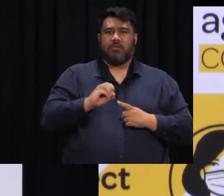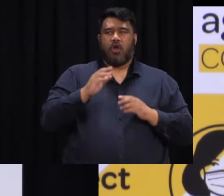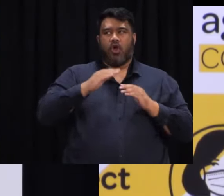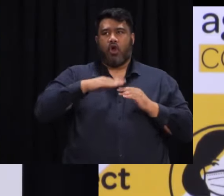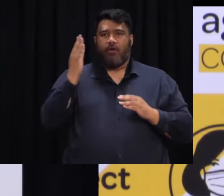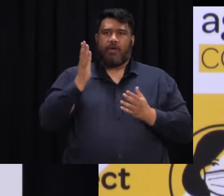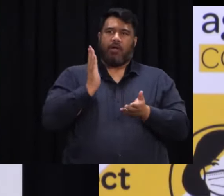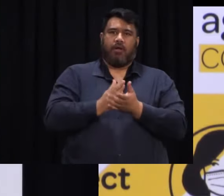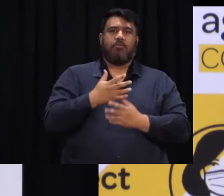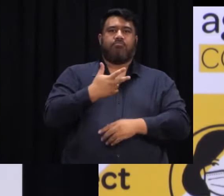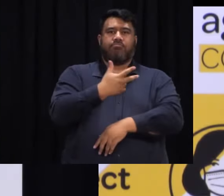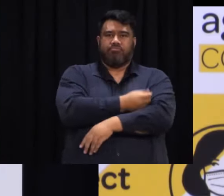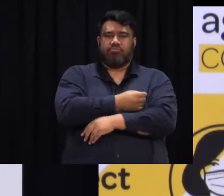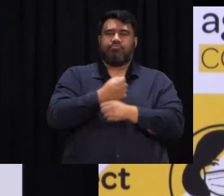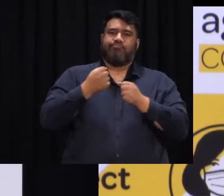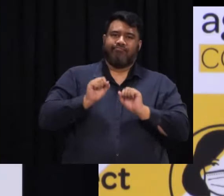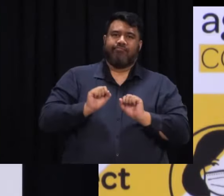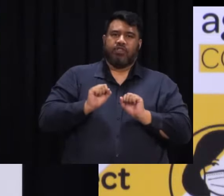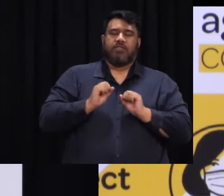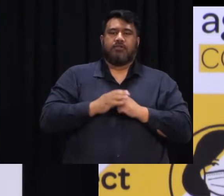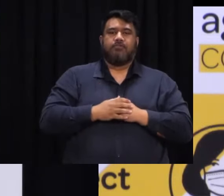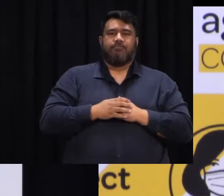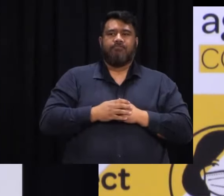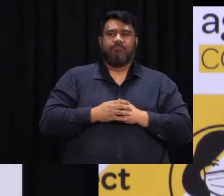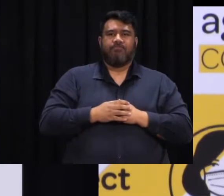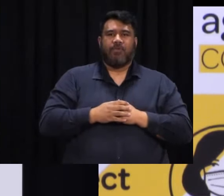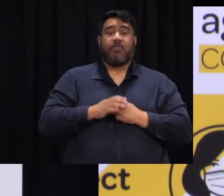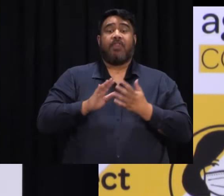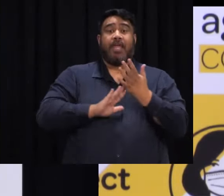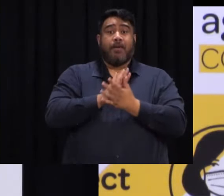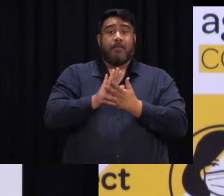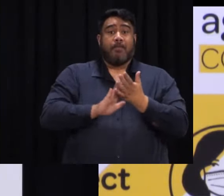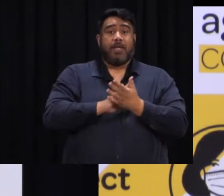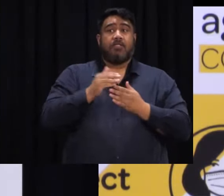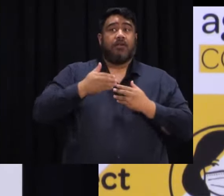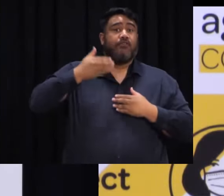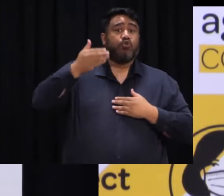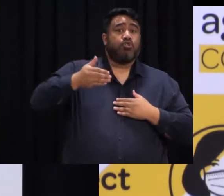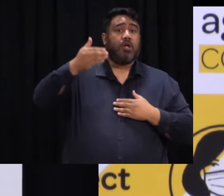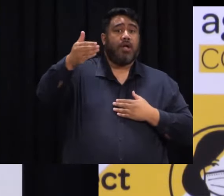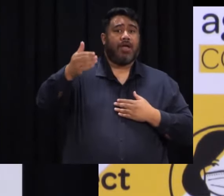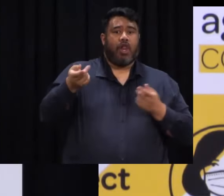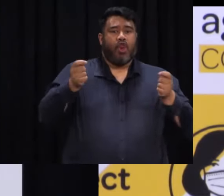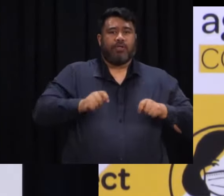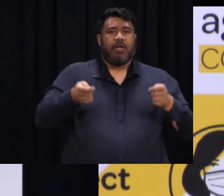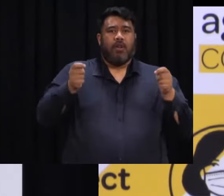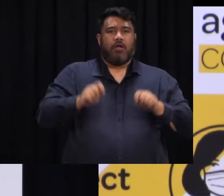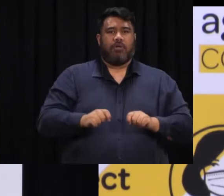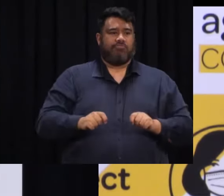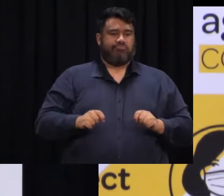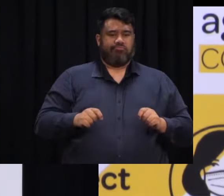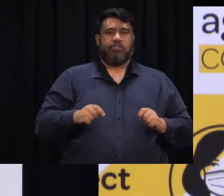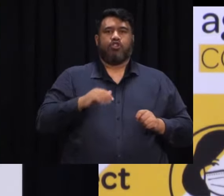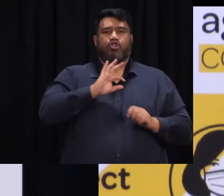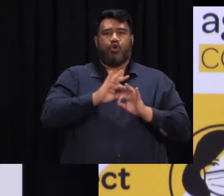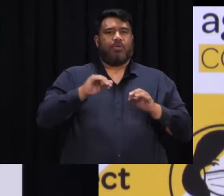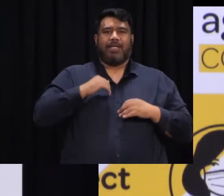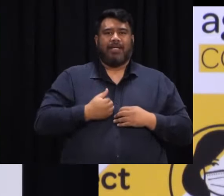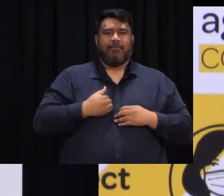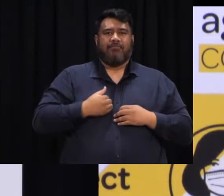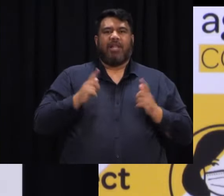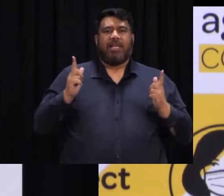see people aspiring to. That's the kind of range that means we have fewer restrictions. We will take the opportunity over the course of the week to